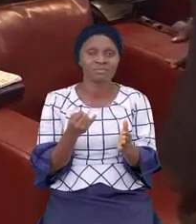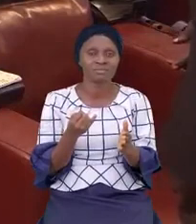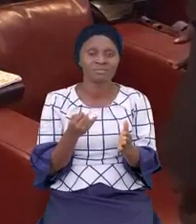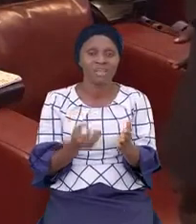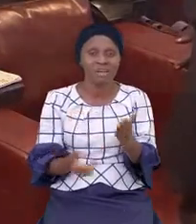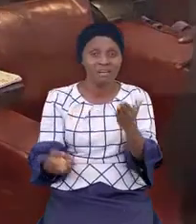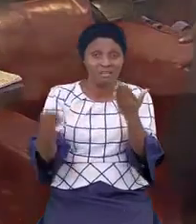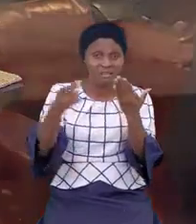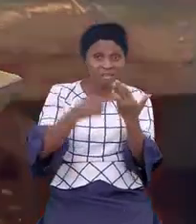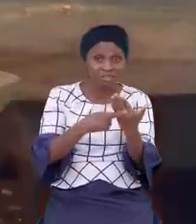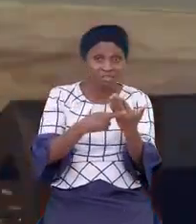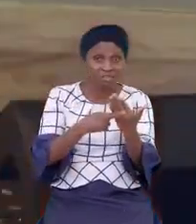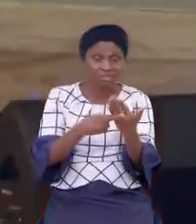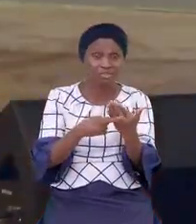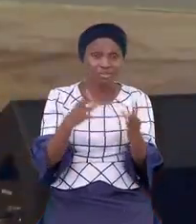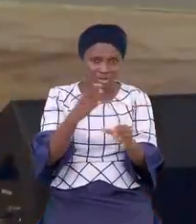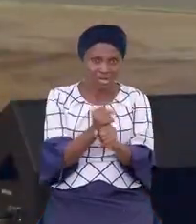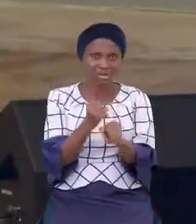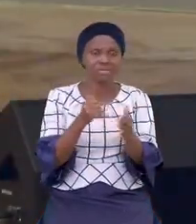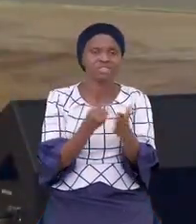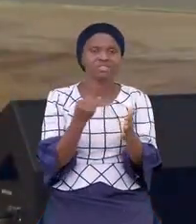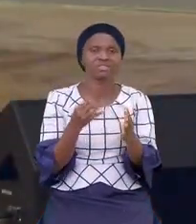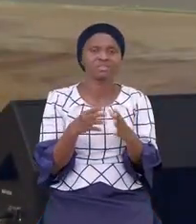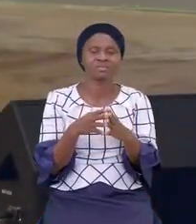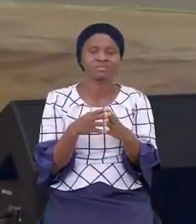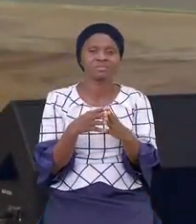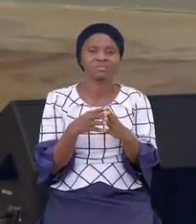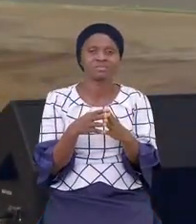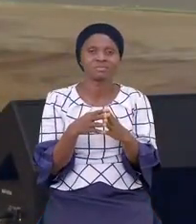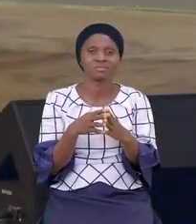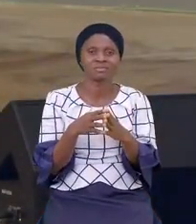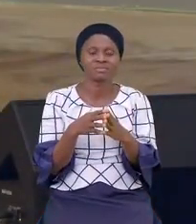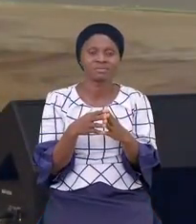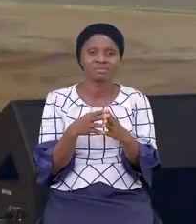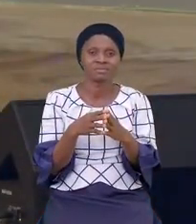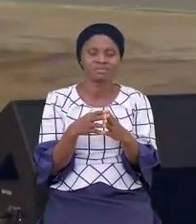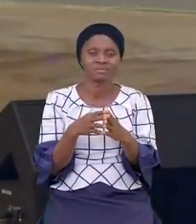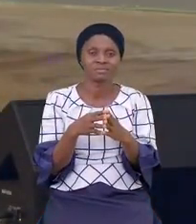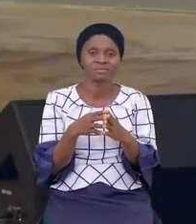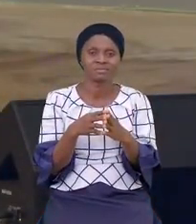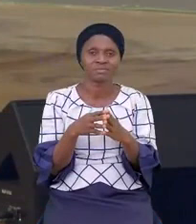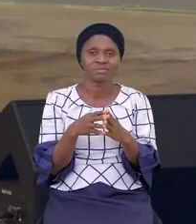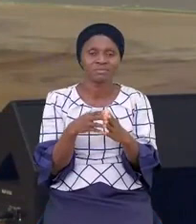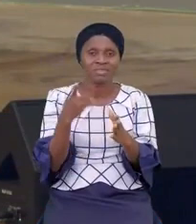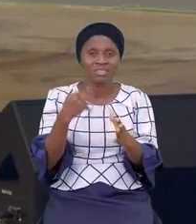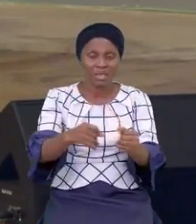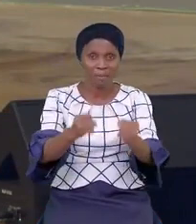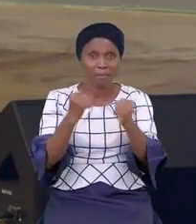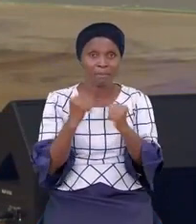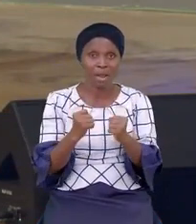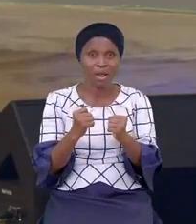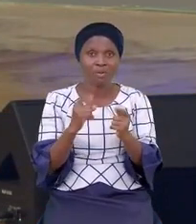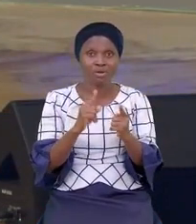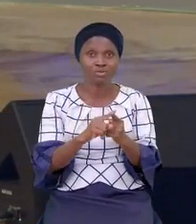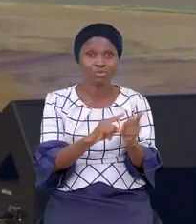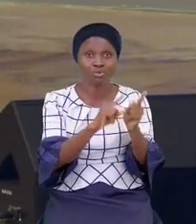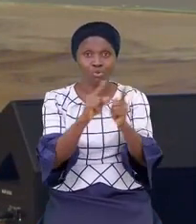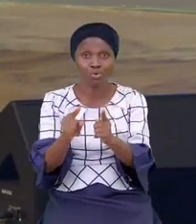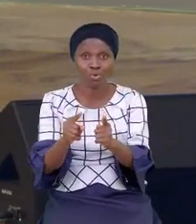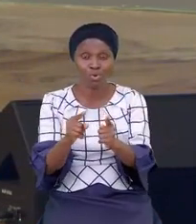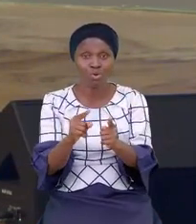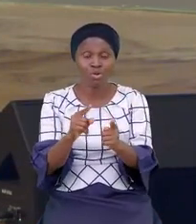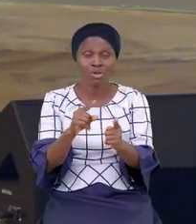Restoration, claim that promise. the power to go and sin